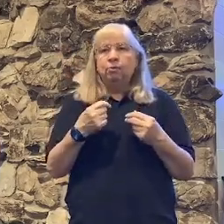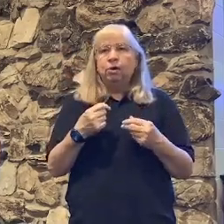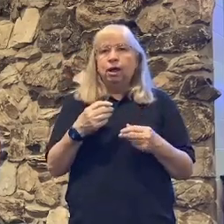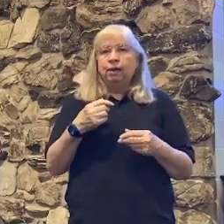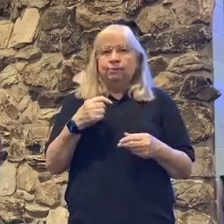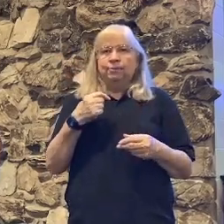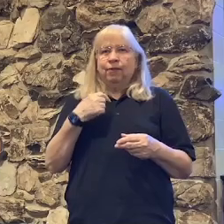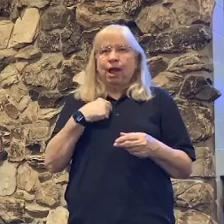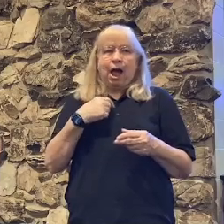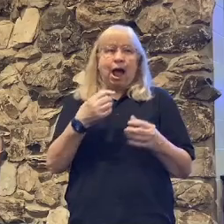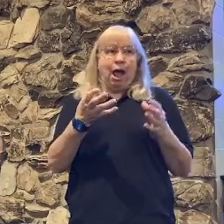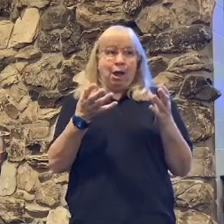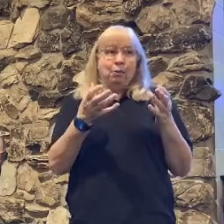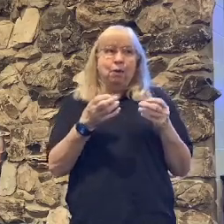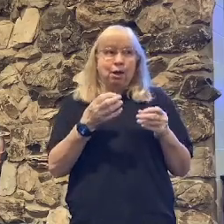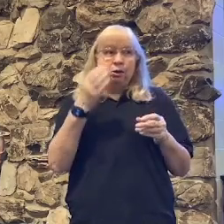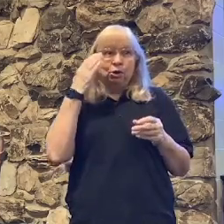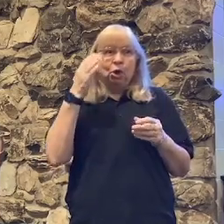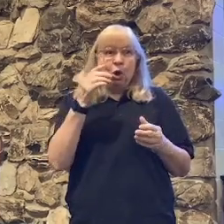bucket was.